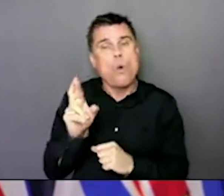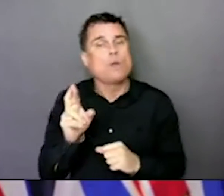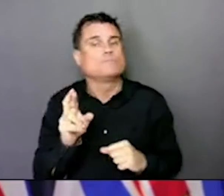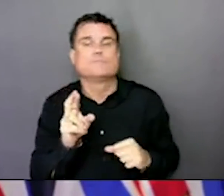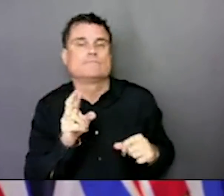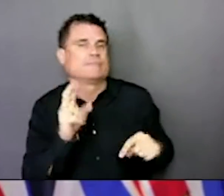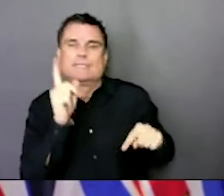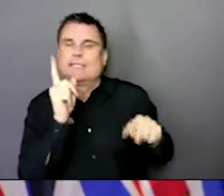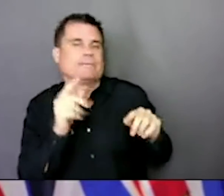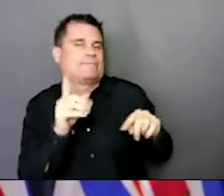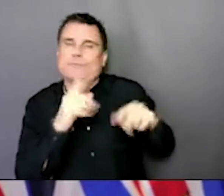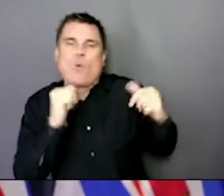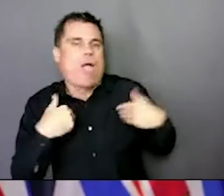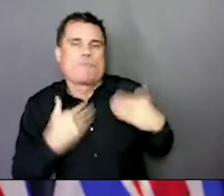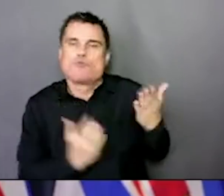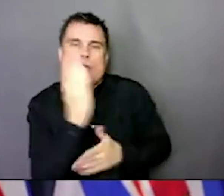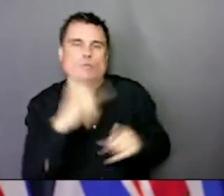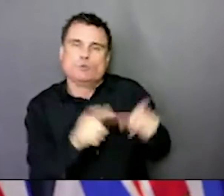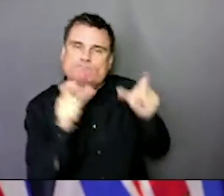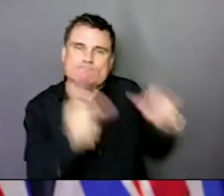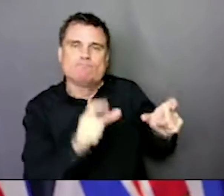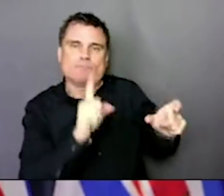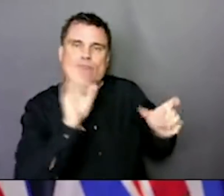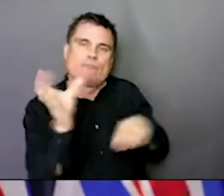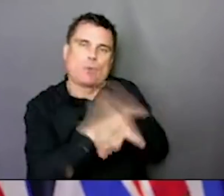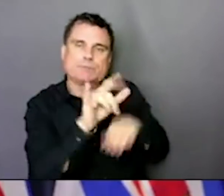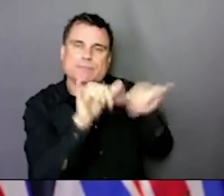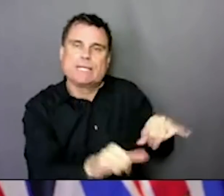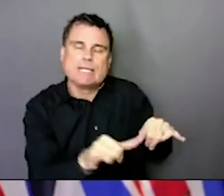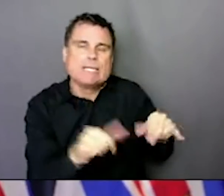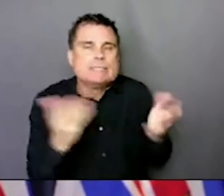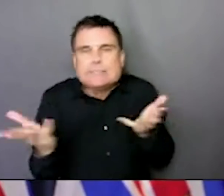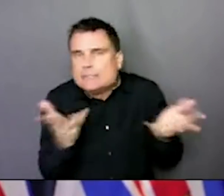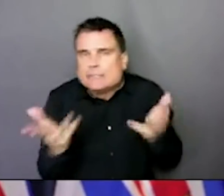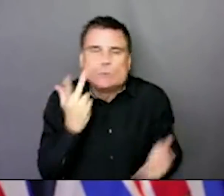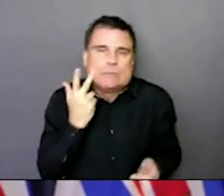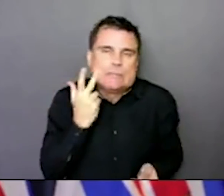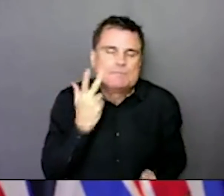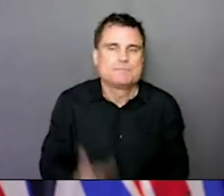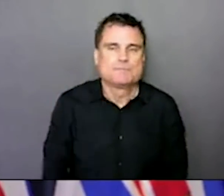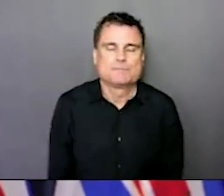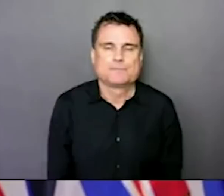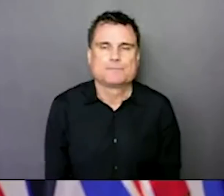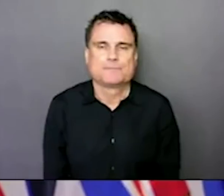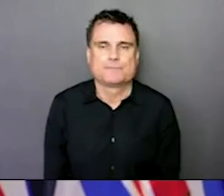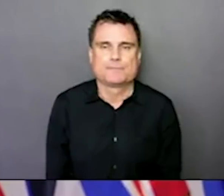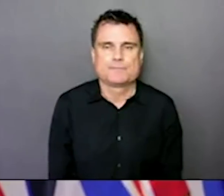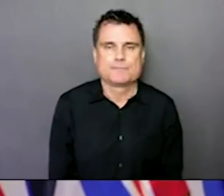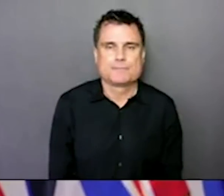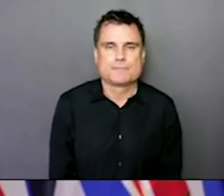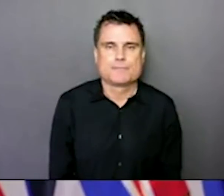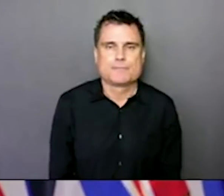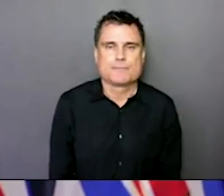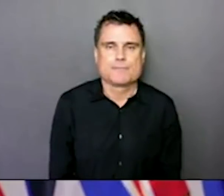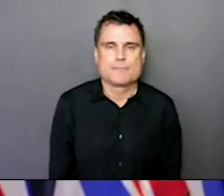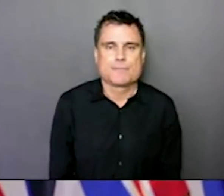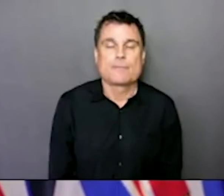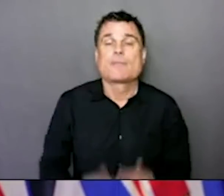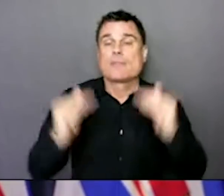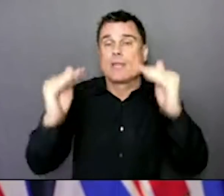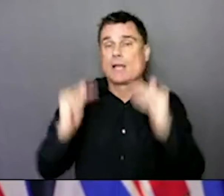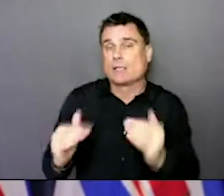days. Our next question is from Jack Knox, Times columnist. Hey, Jack. Happy New Year. Okay, this is somewhat related.